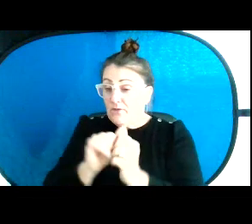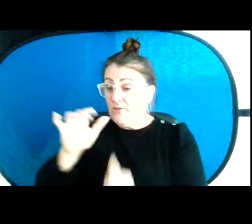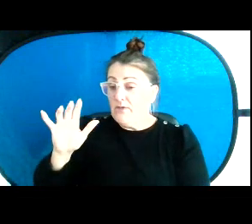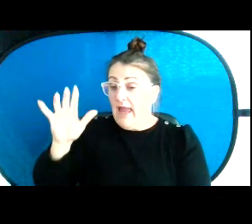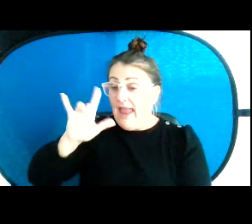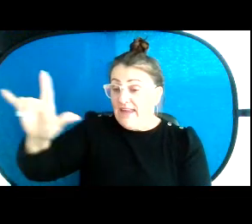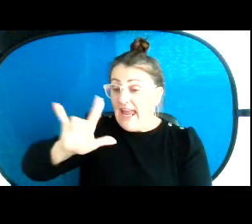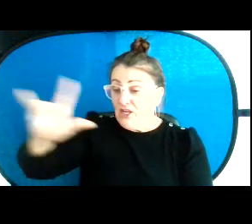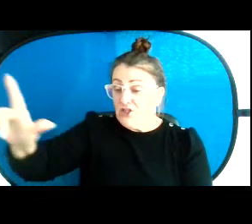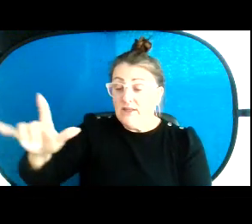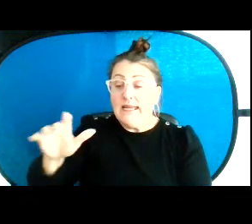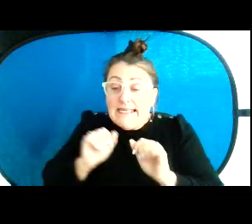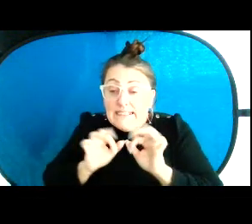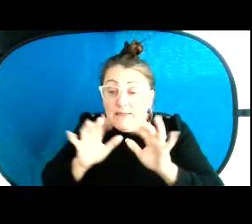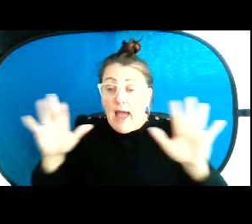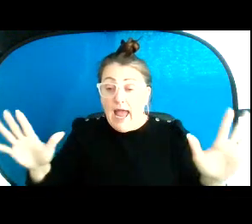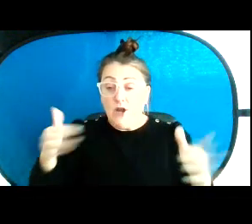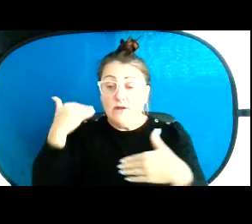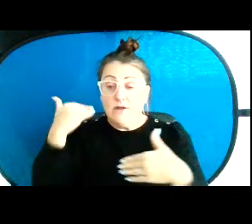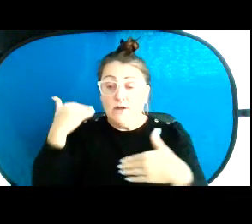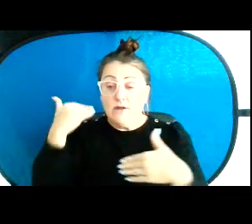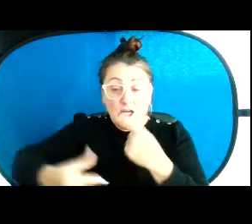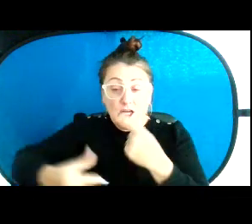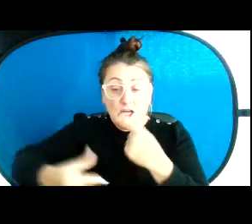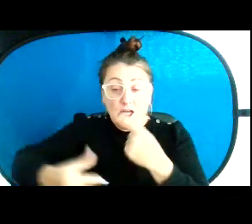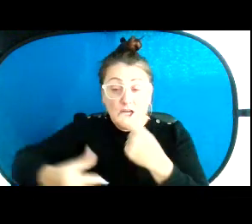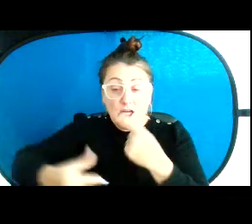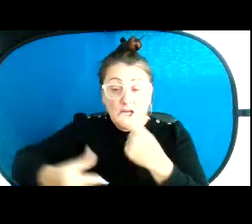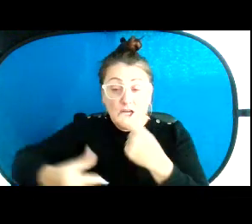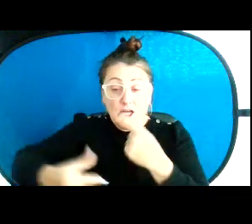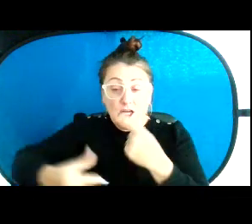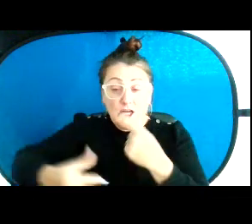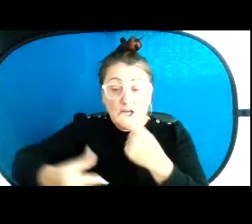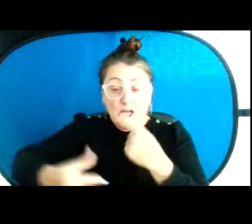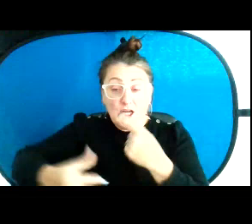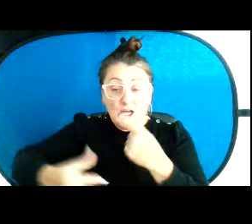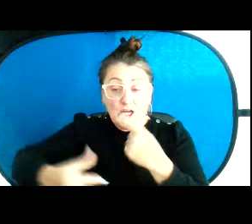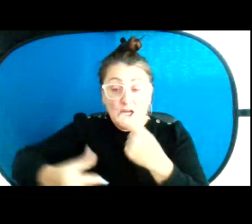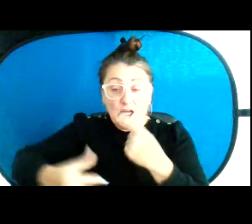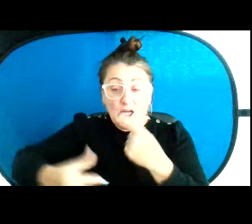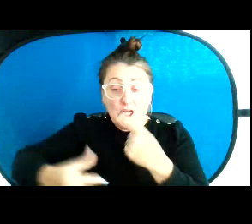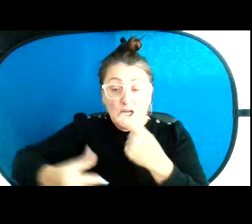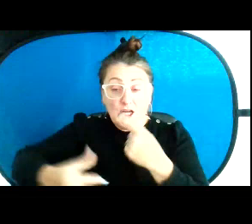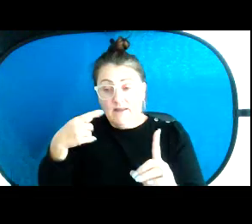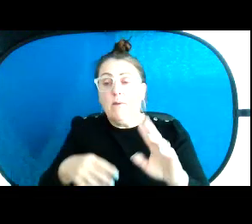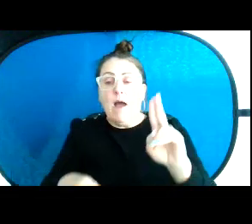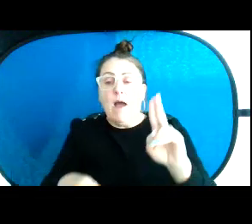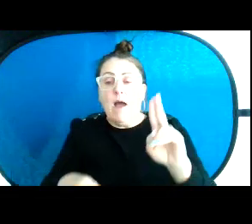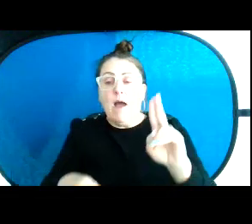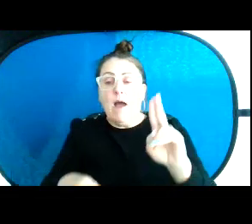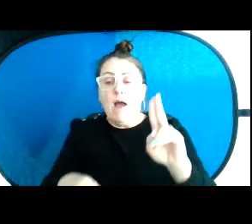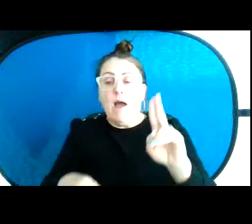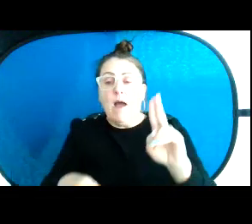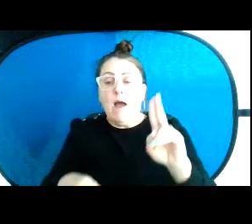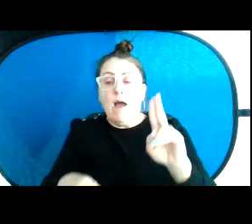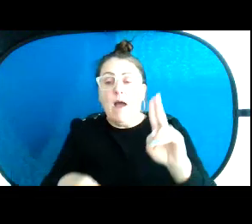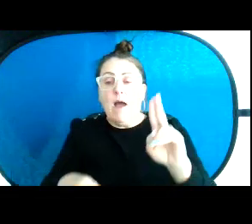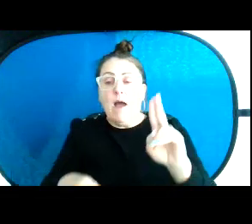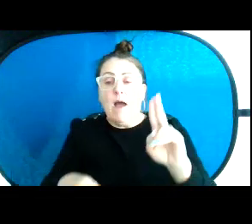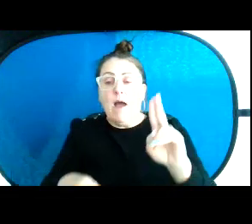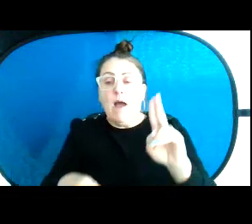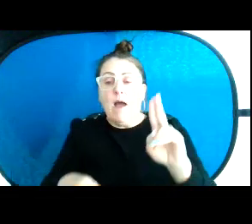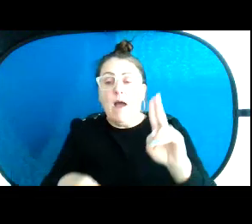next generation of transportation professionals, especially from underserved communities. Finally, Caltrans